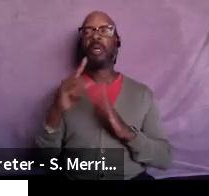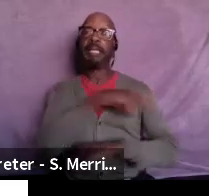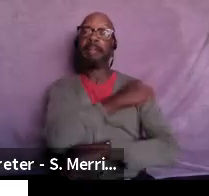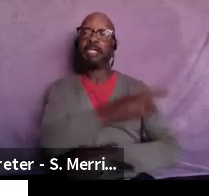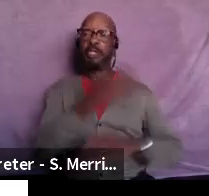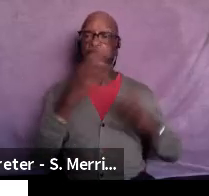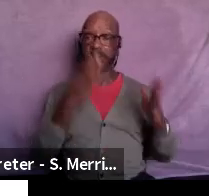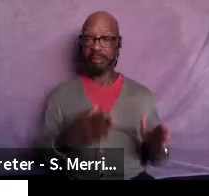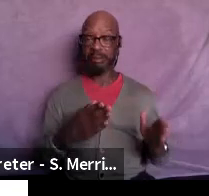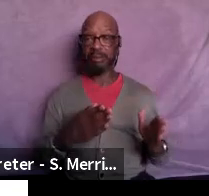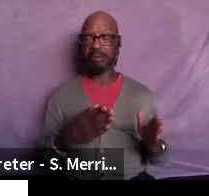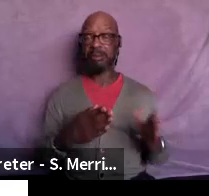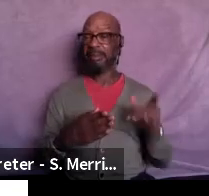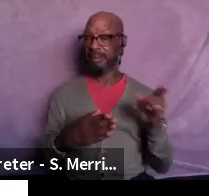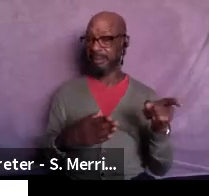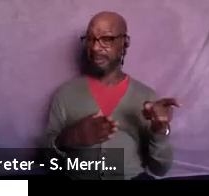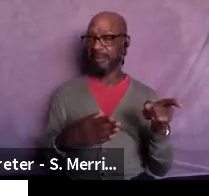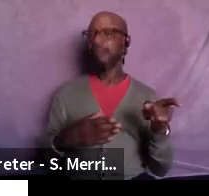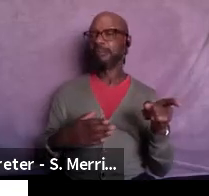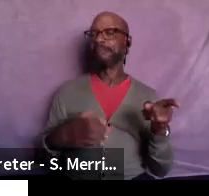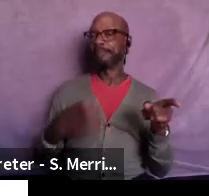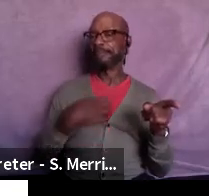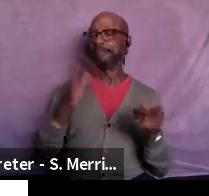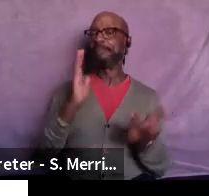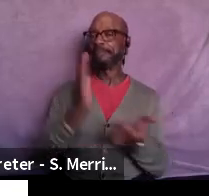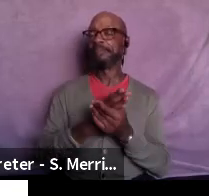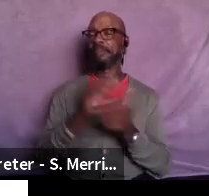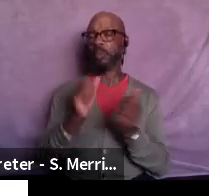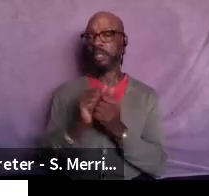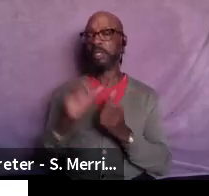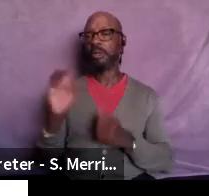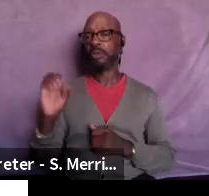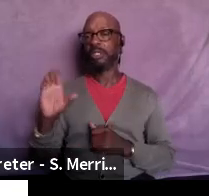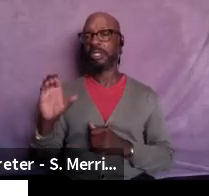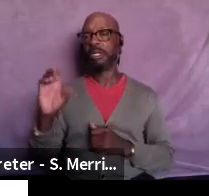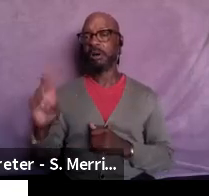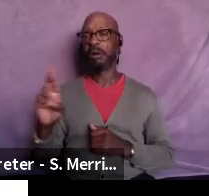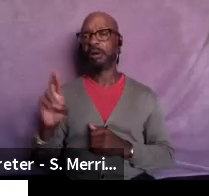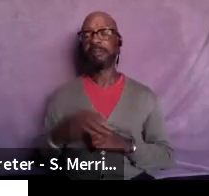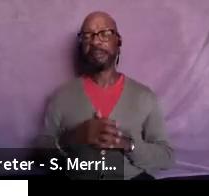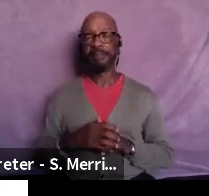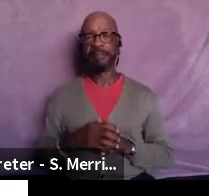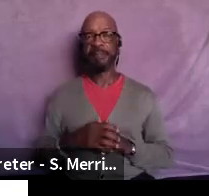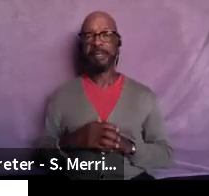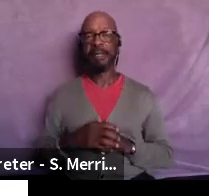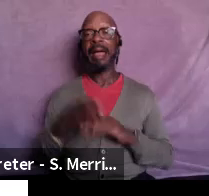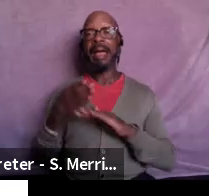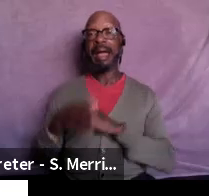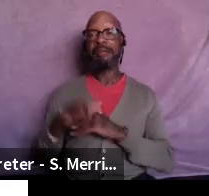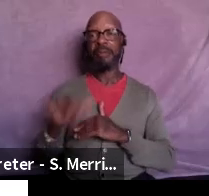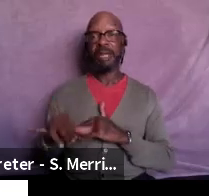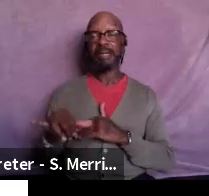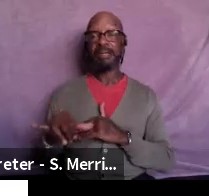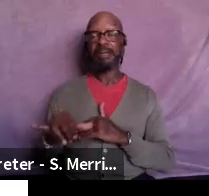prompted him or her to file a complaint with OCR. After the orthopedic practice